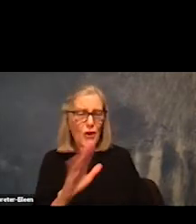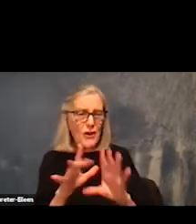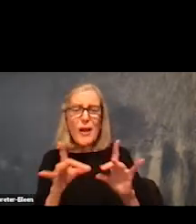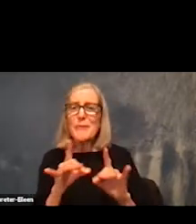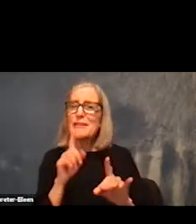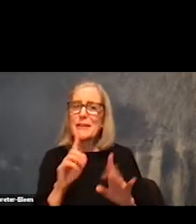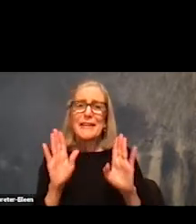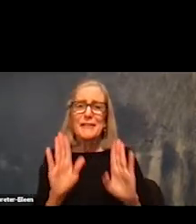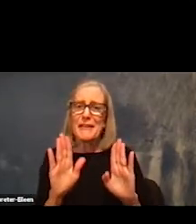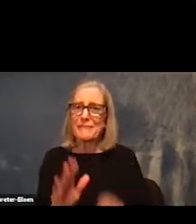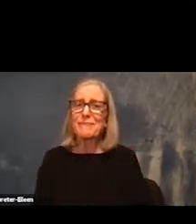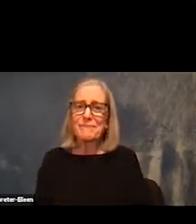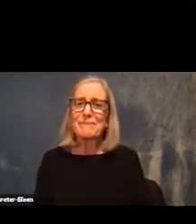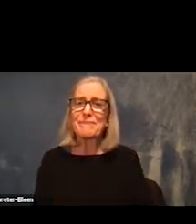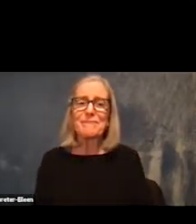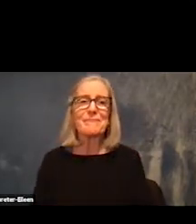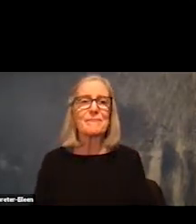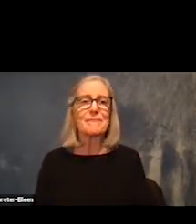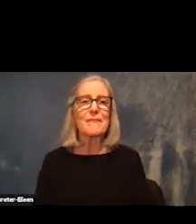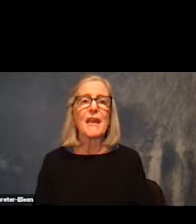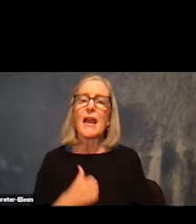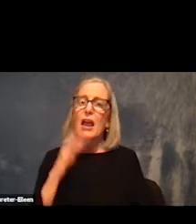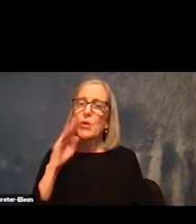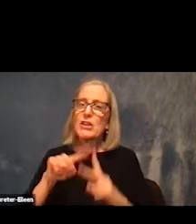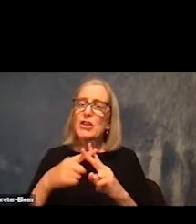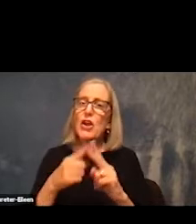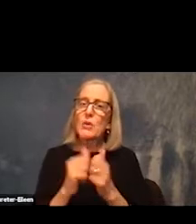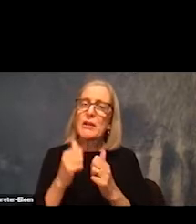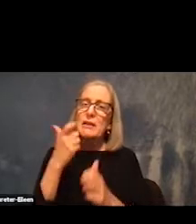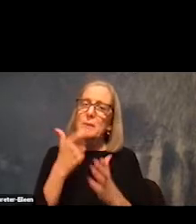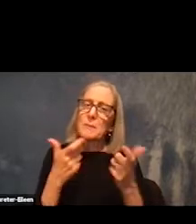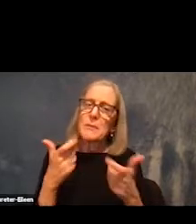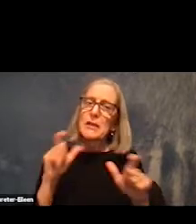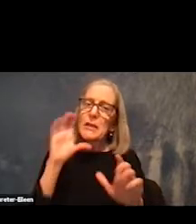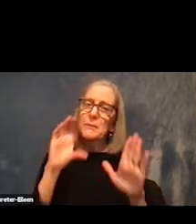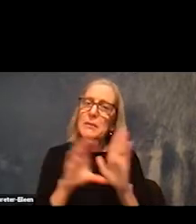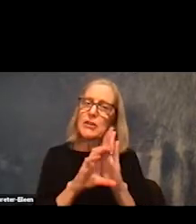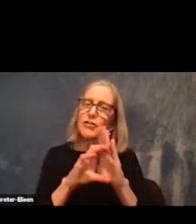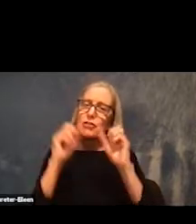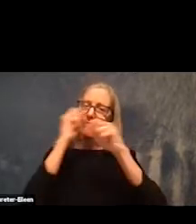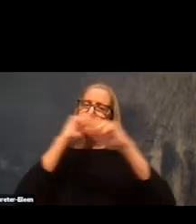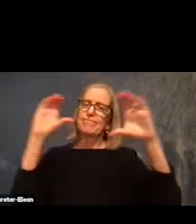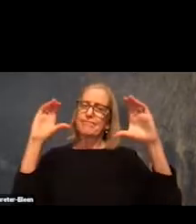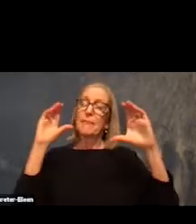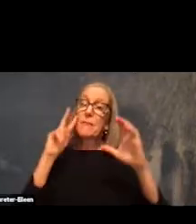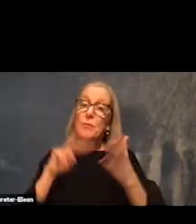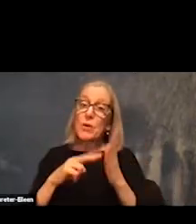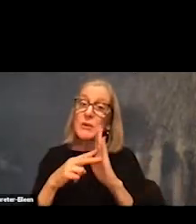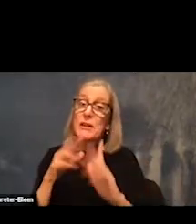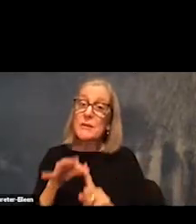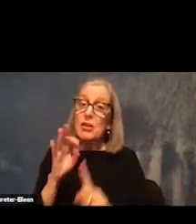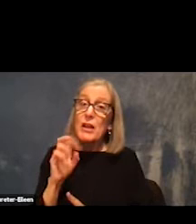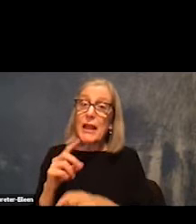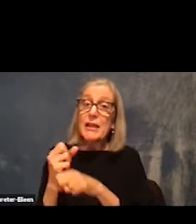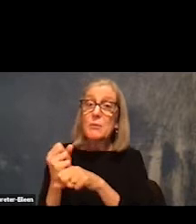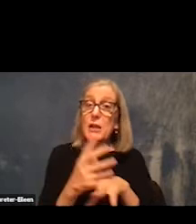So let me start with the big picture. The purpose of special education is to prepare children